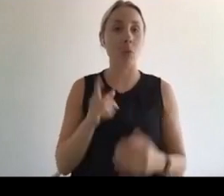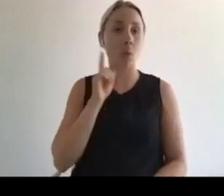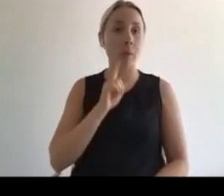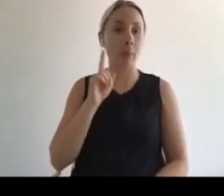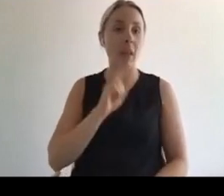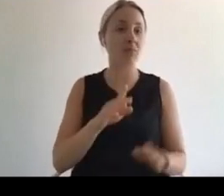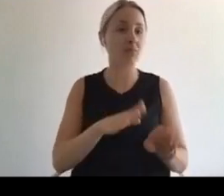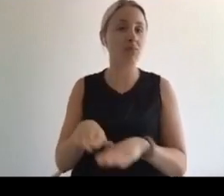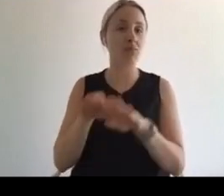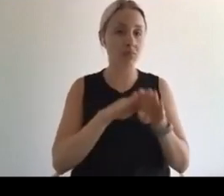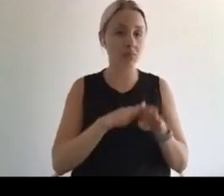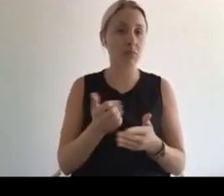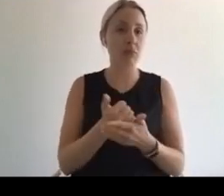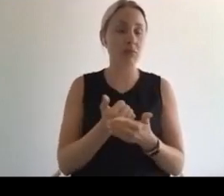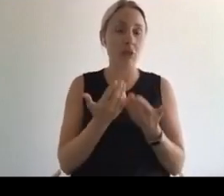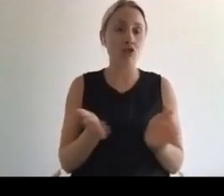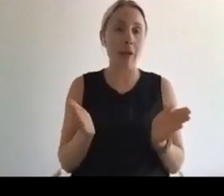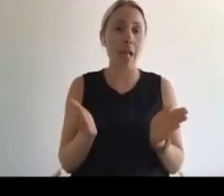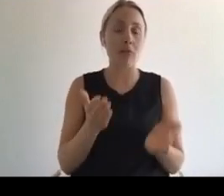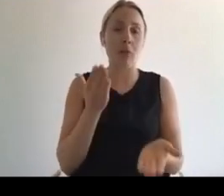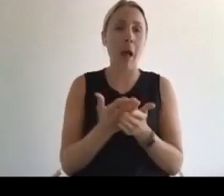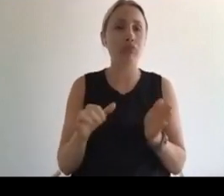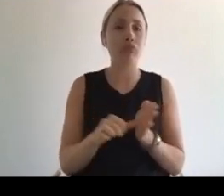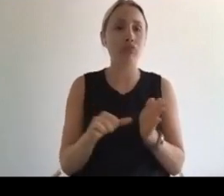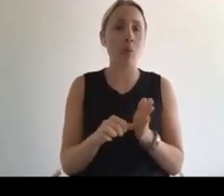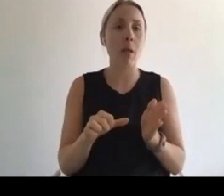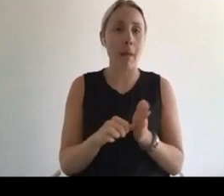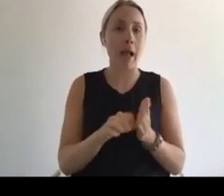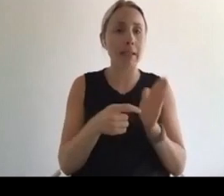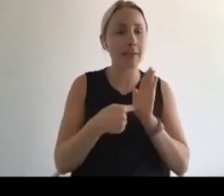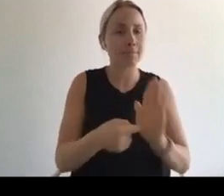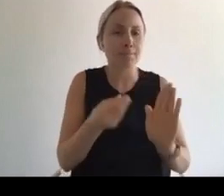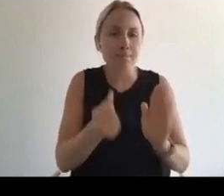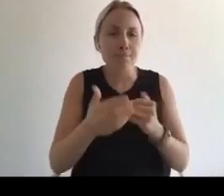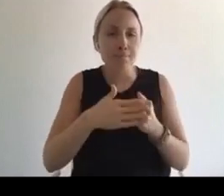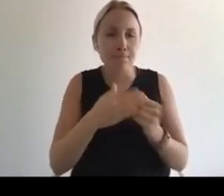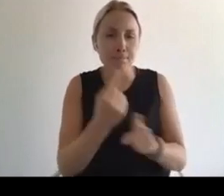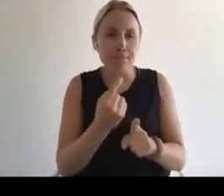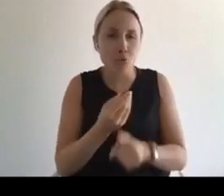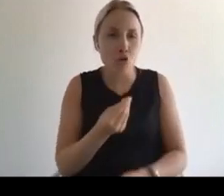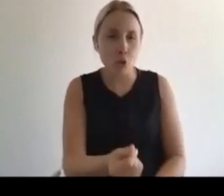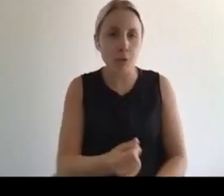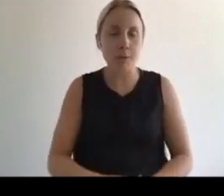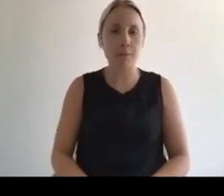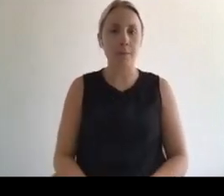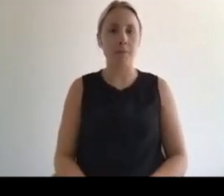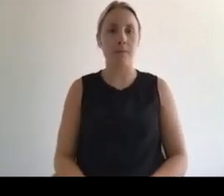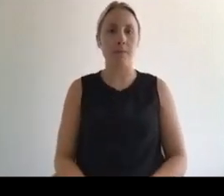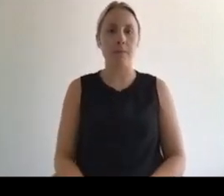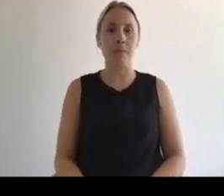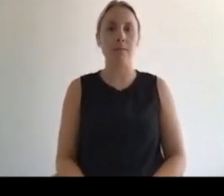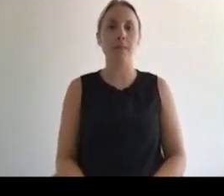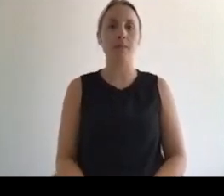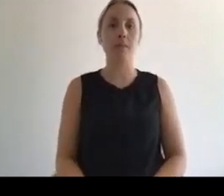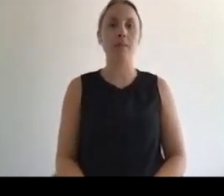very, very problematic, and we will show this in a second. I'm just going to show you some very,